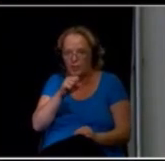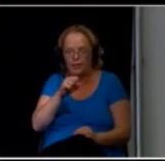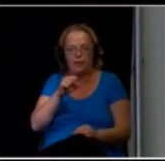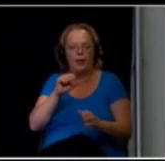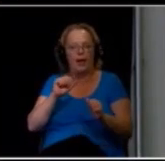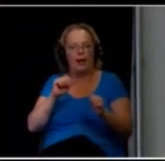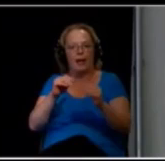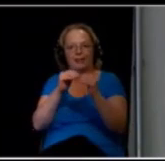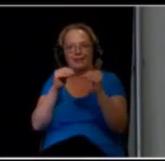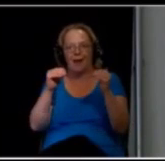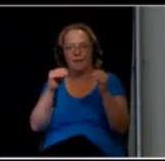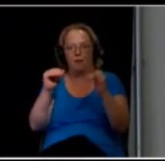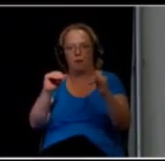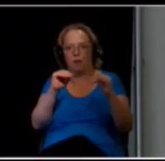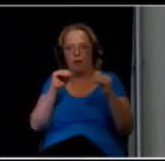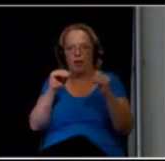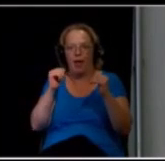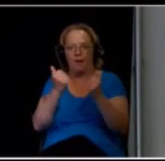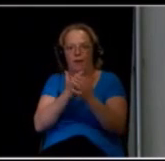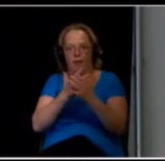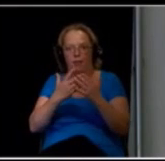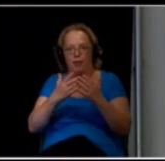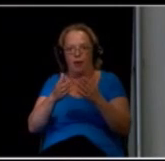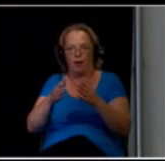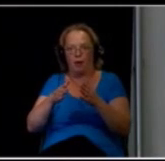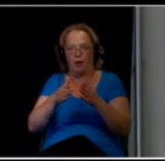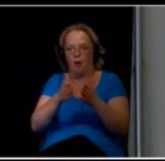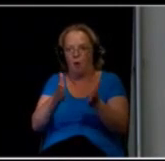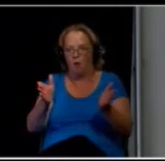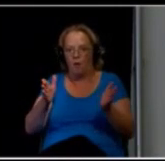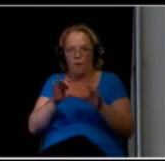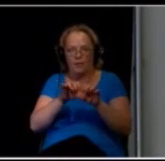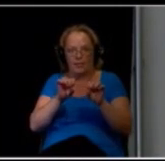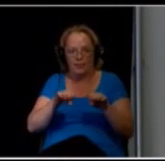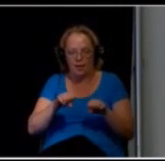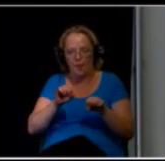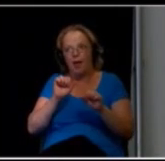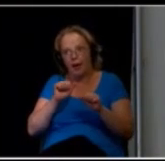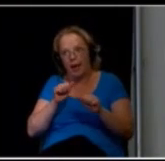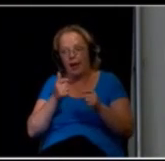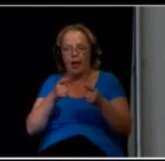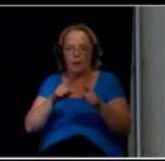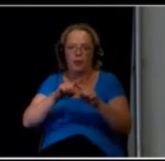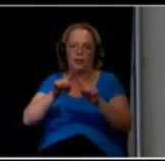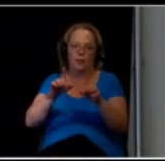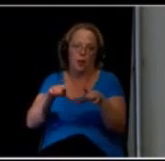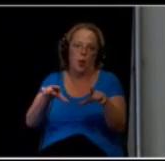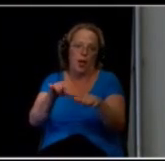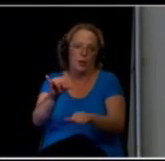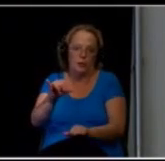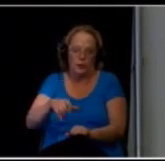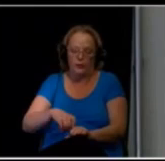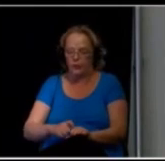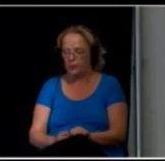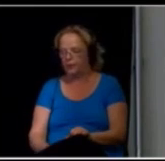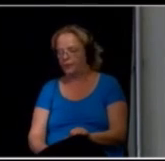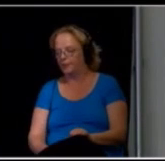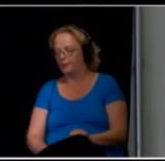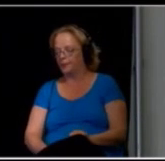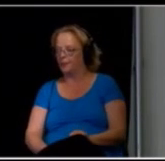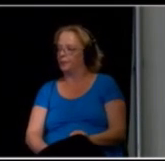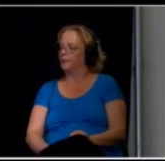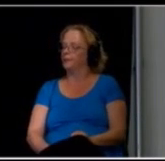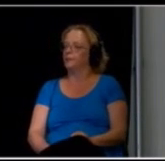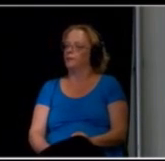happens, somewhat separately from renewable energy, and it can happen in different locations. Exactly. And